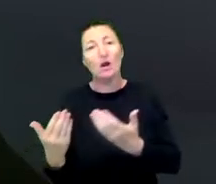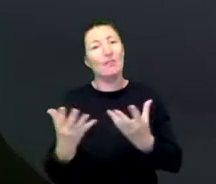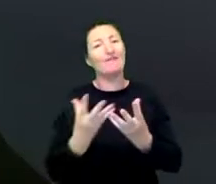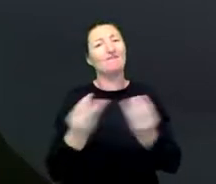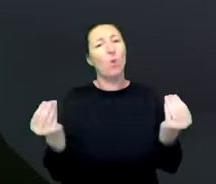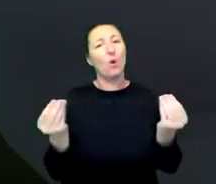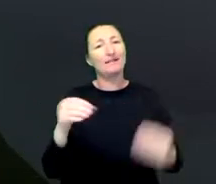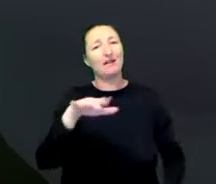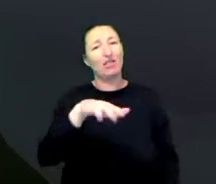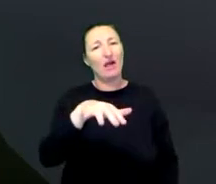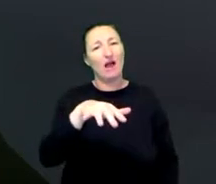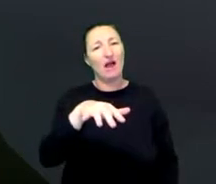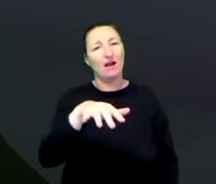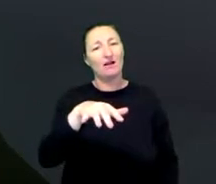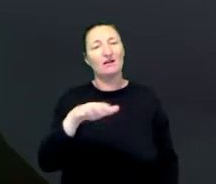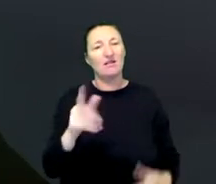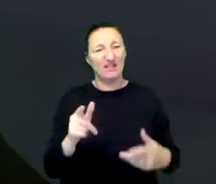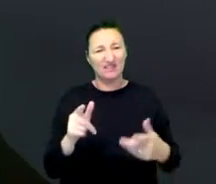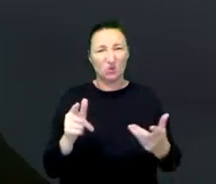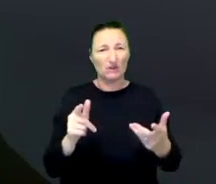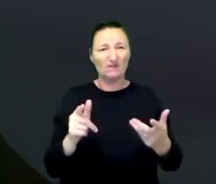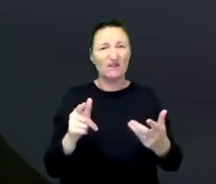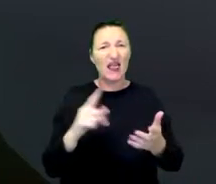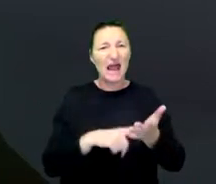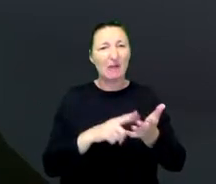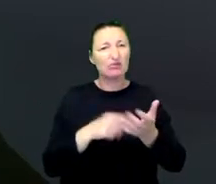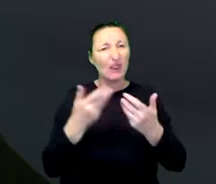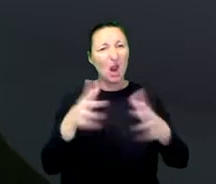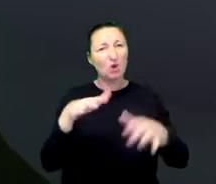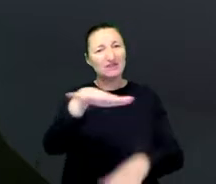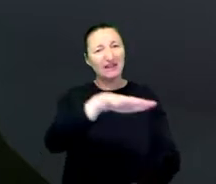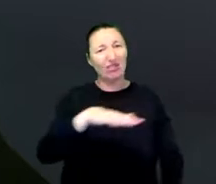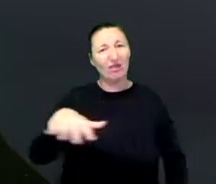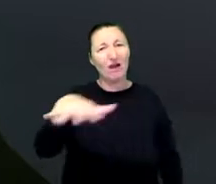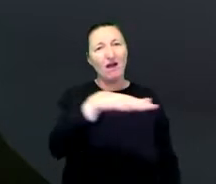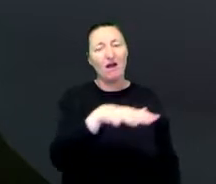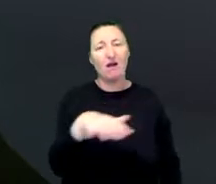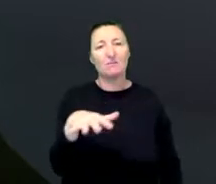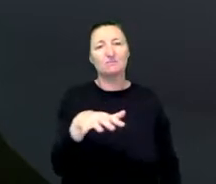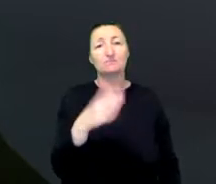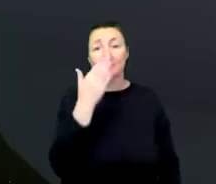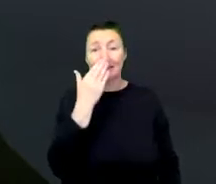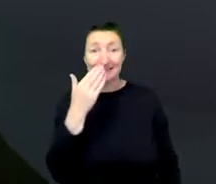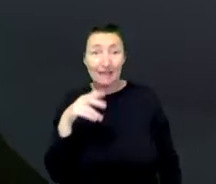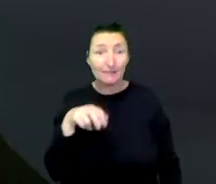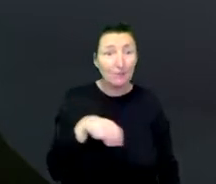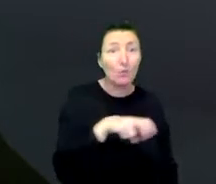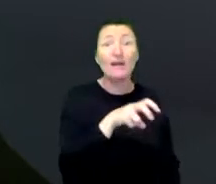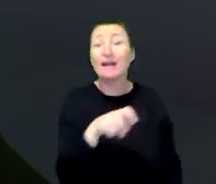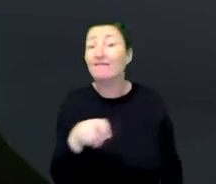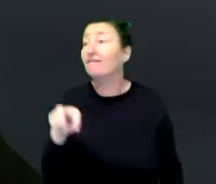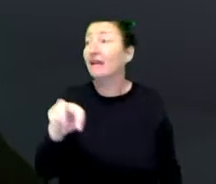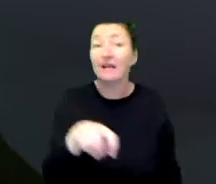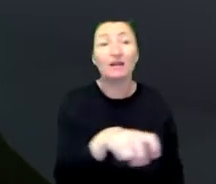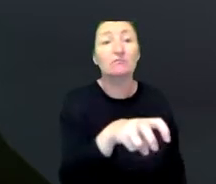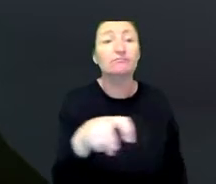Its thread has been lost, and the labyrinth has been lost as well. What at first appears as a weaving and meandering structure made of